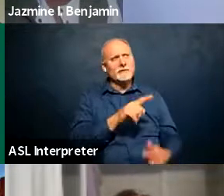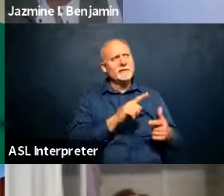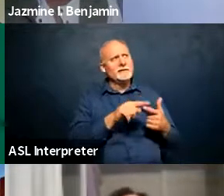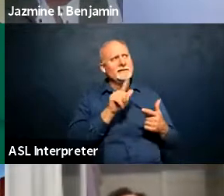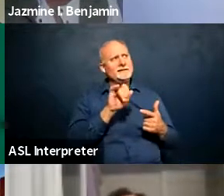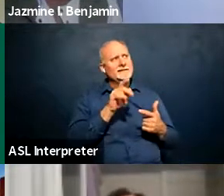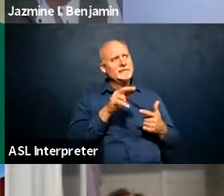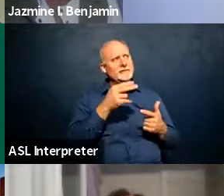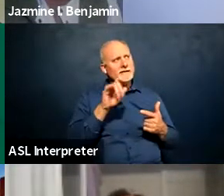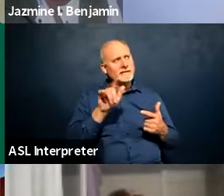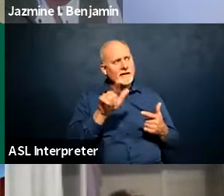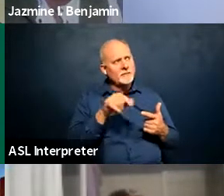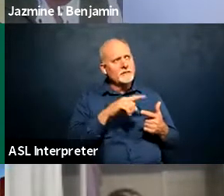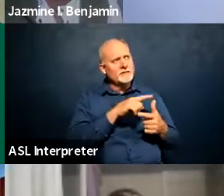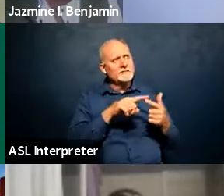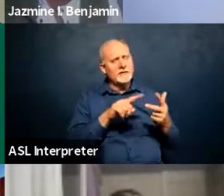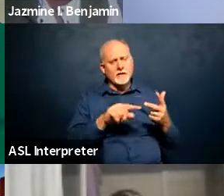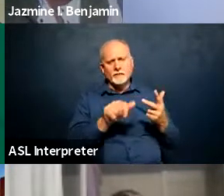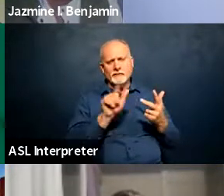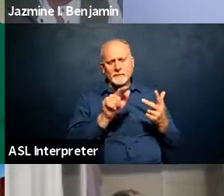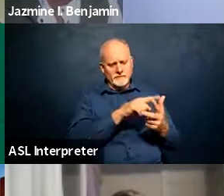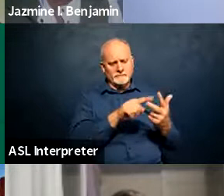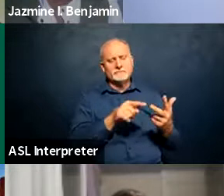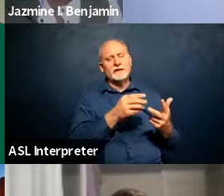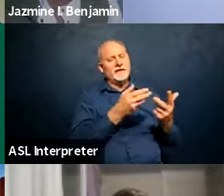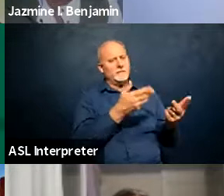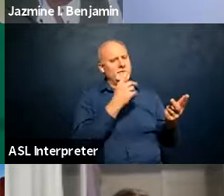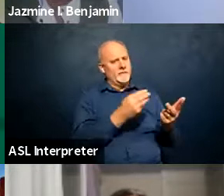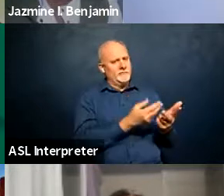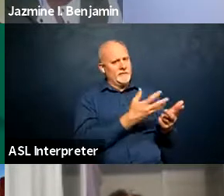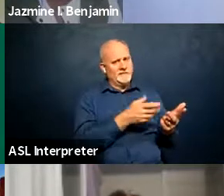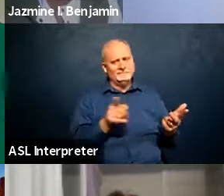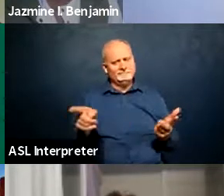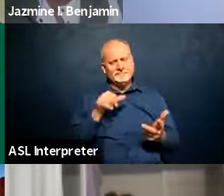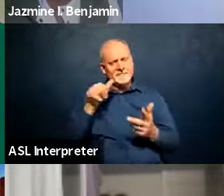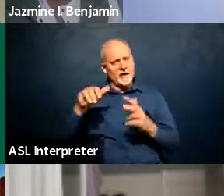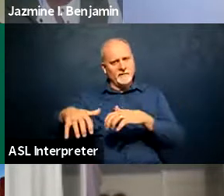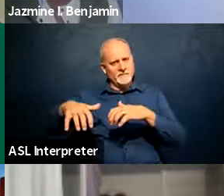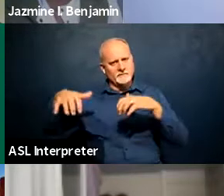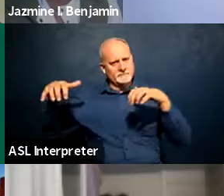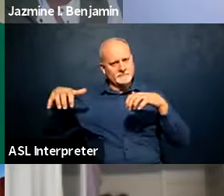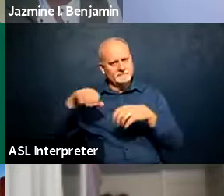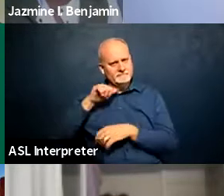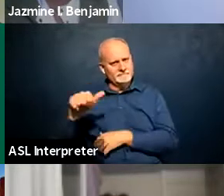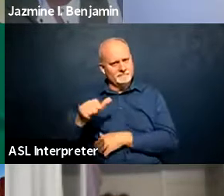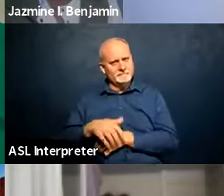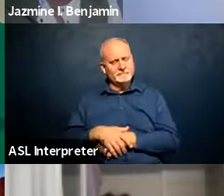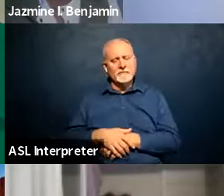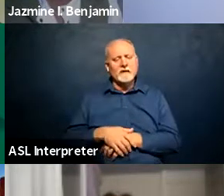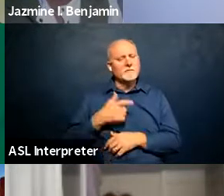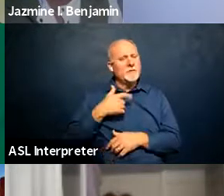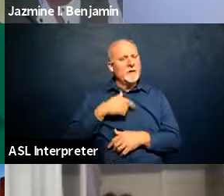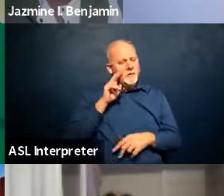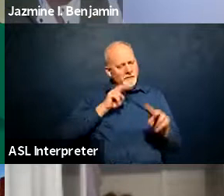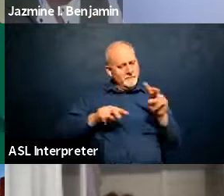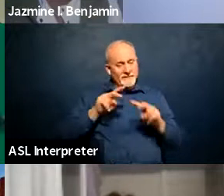So those are the spaces that are available for students in the spring. But of course, we will monitor space needs and we will make adjustments